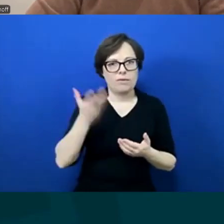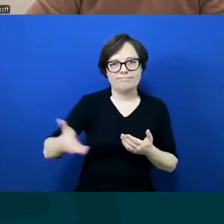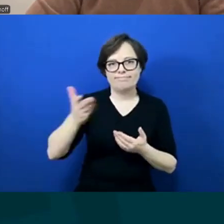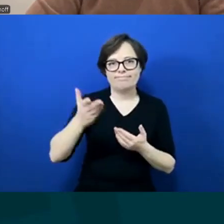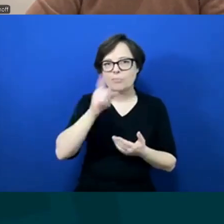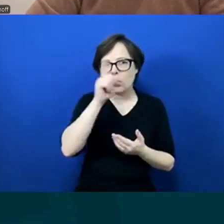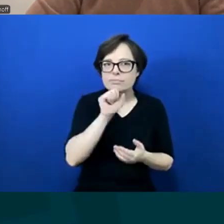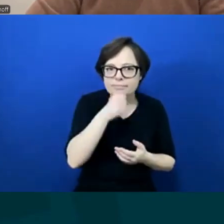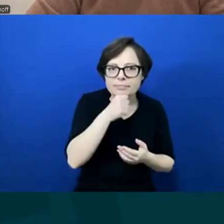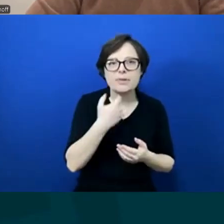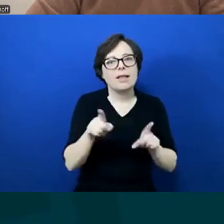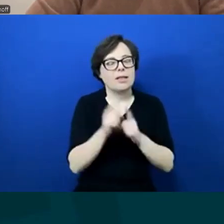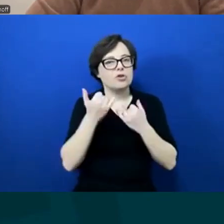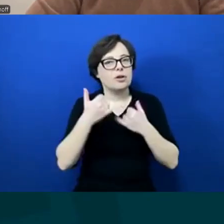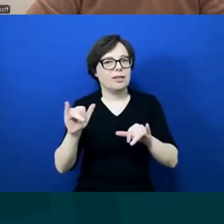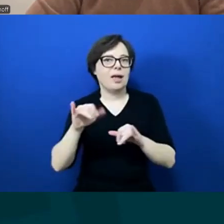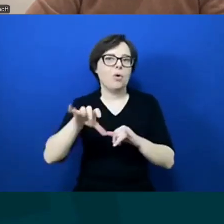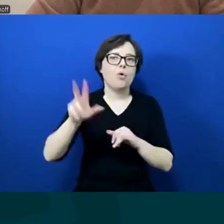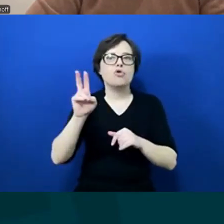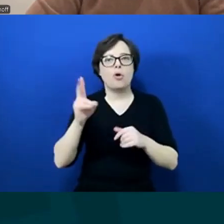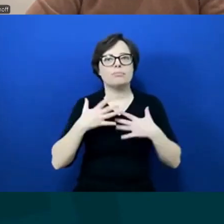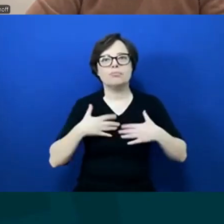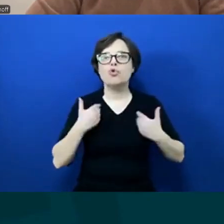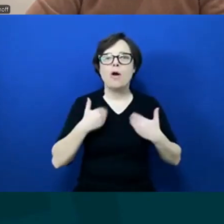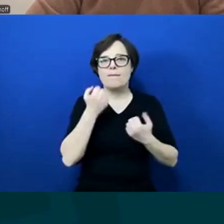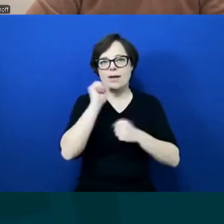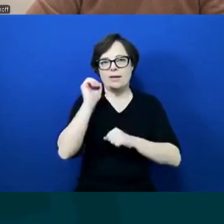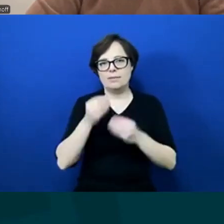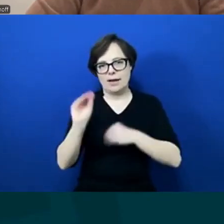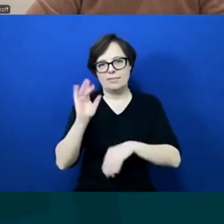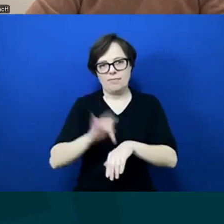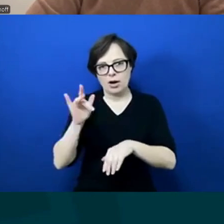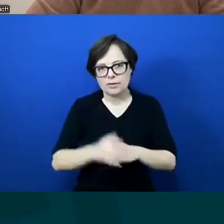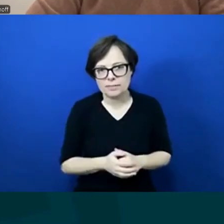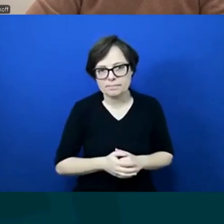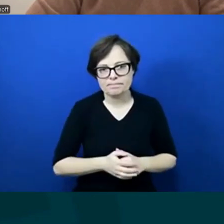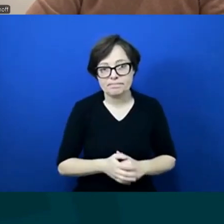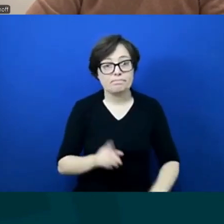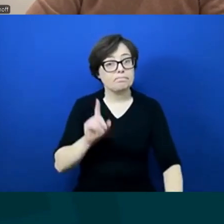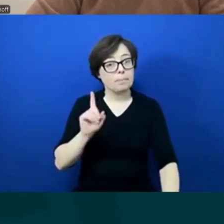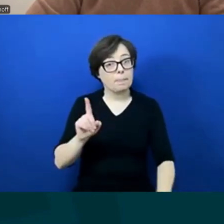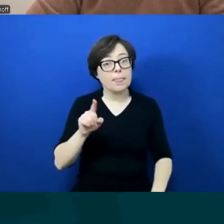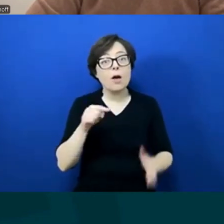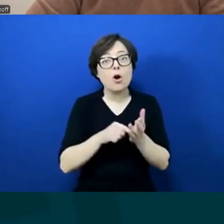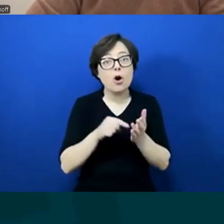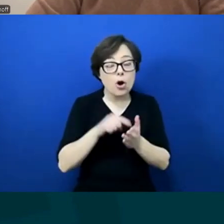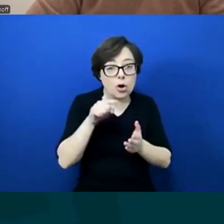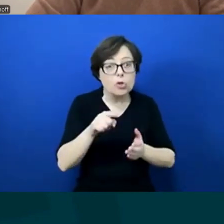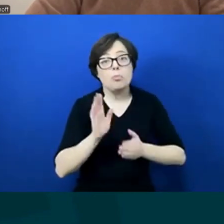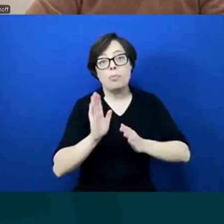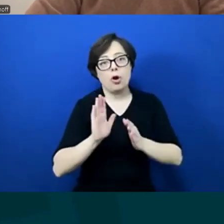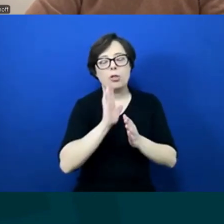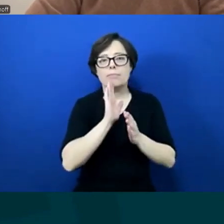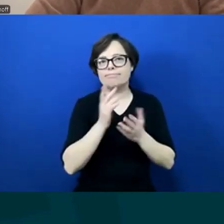groups. Um, yeah, this creates a very strong need to adapt urban spaces. And Switzerland